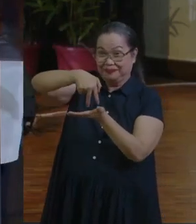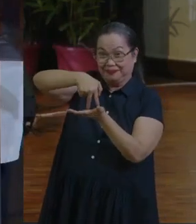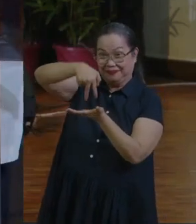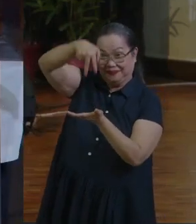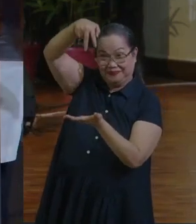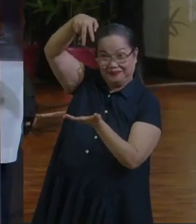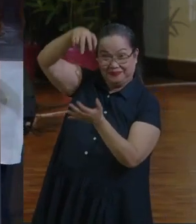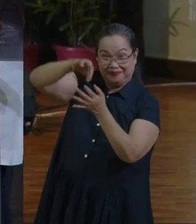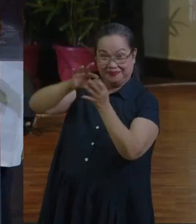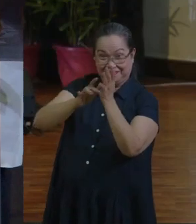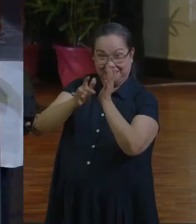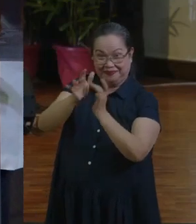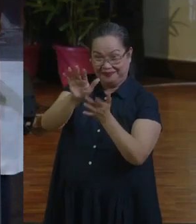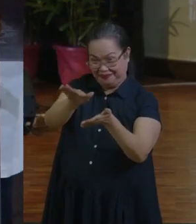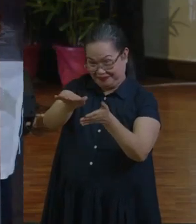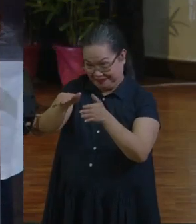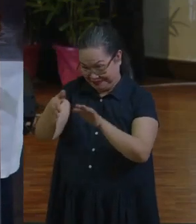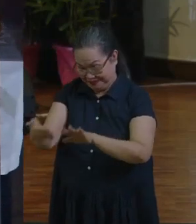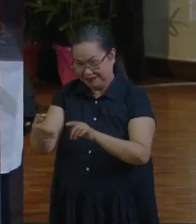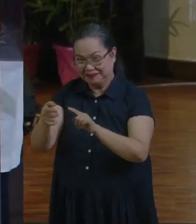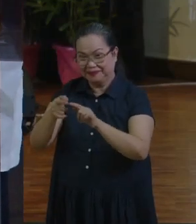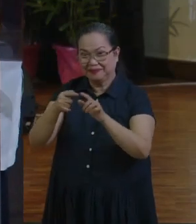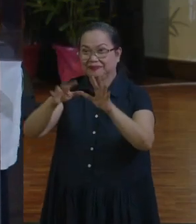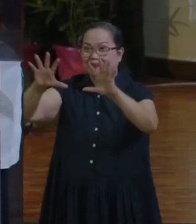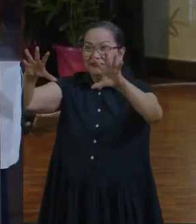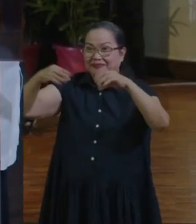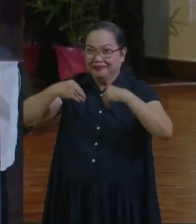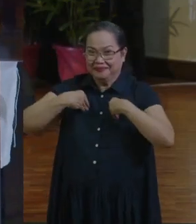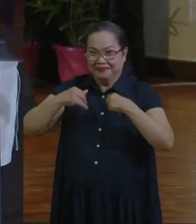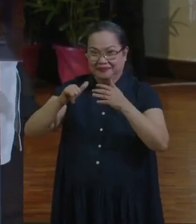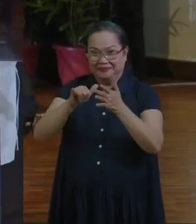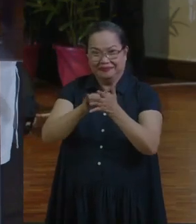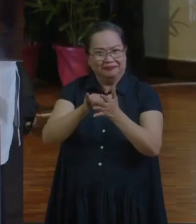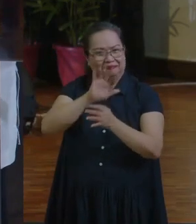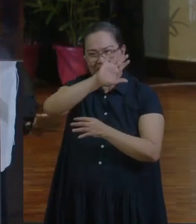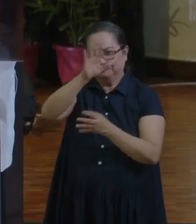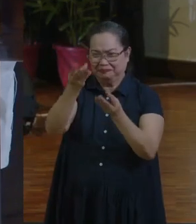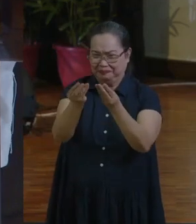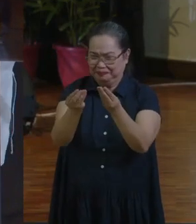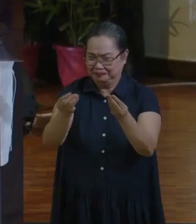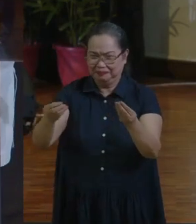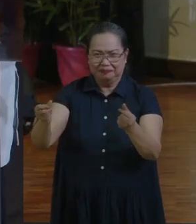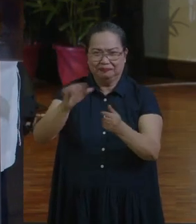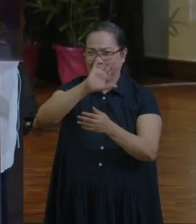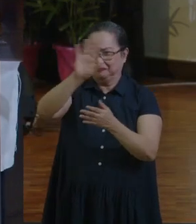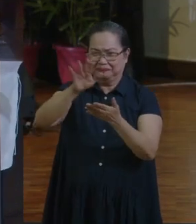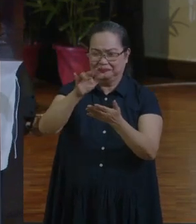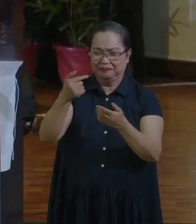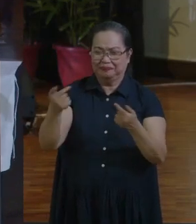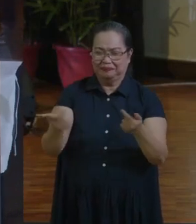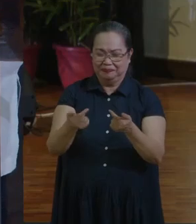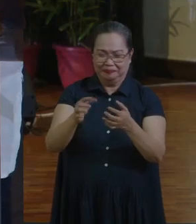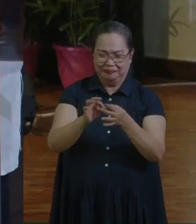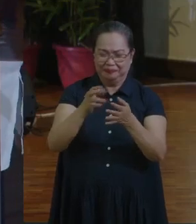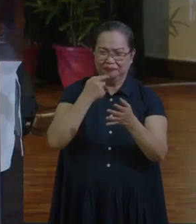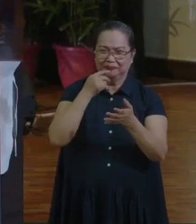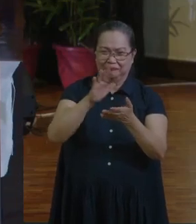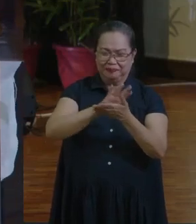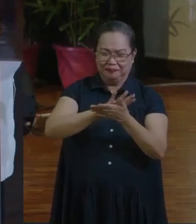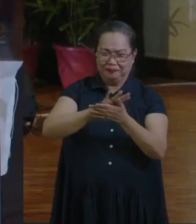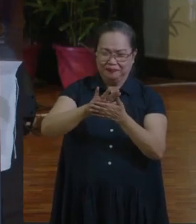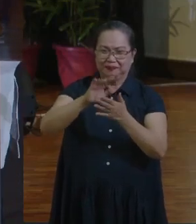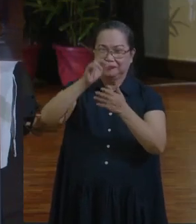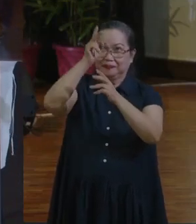Jesus Christ from the dead, to an inheritance that is imperishable, undefiled, and unfading, kept